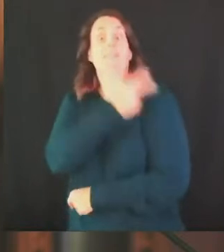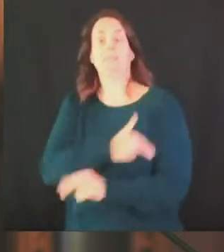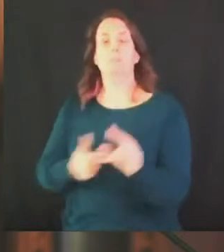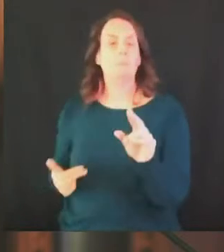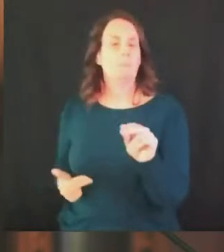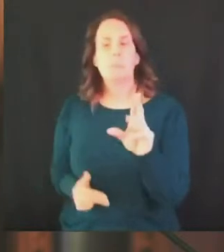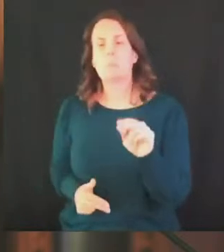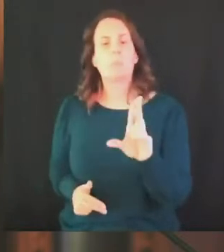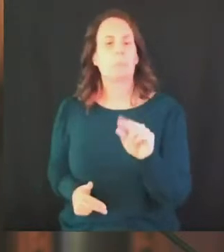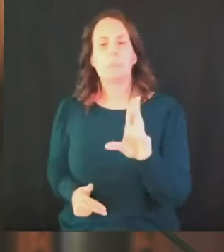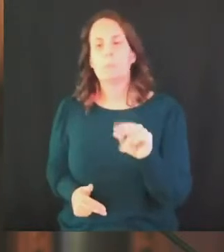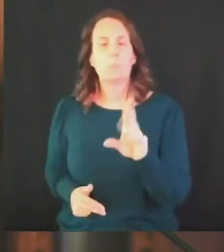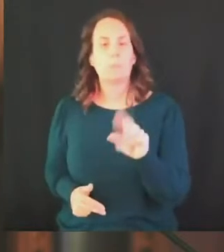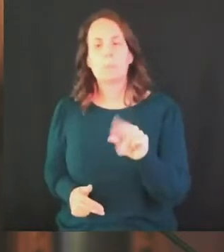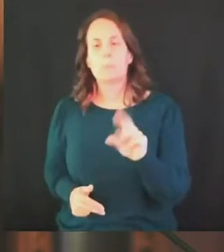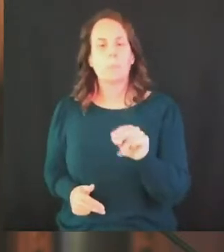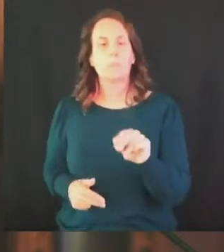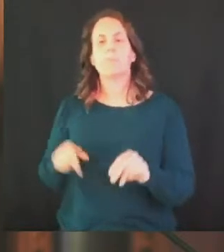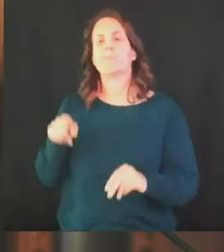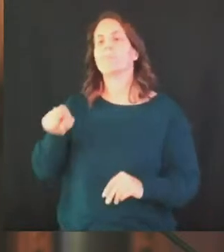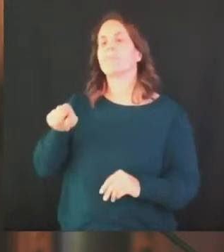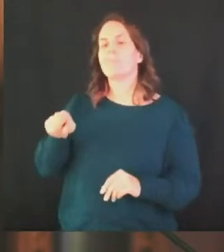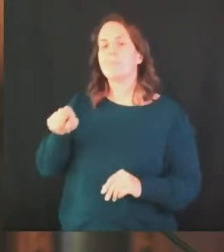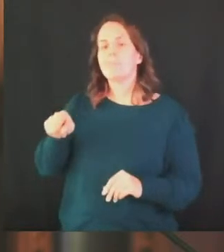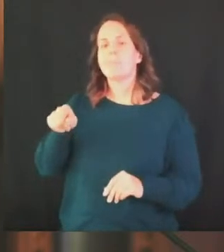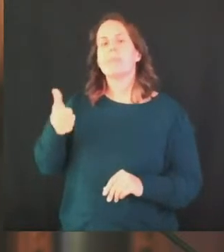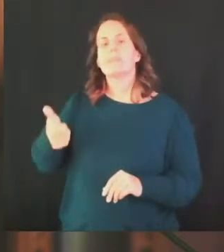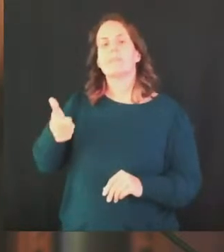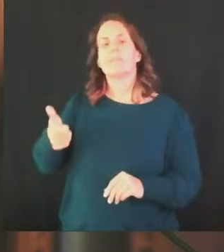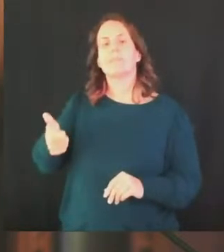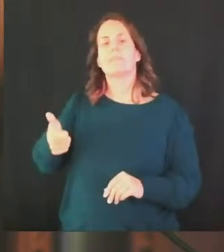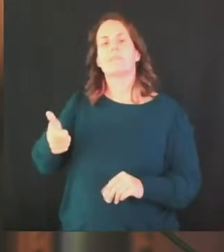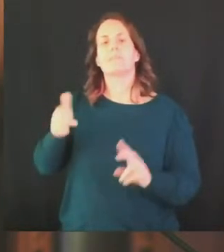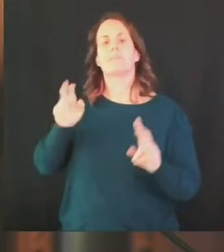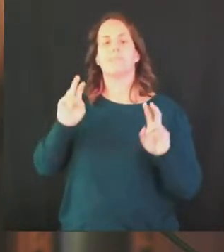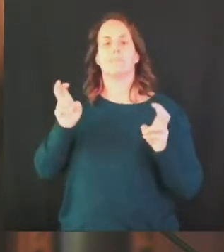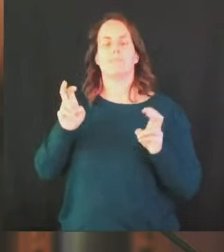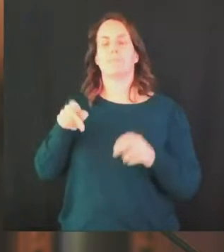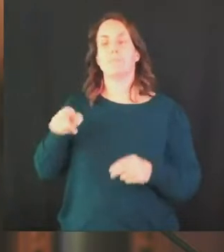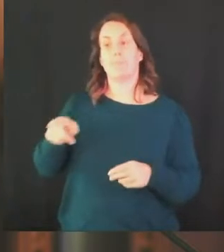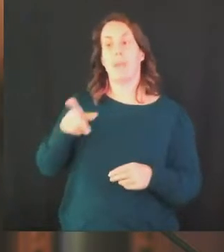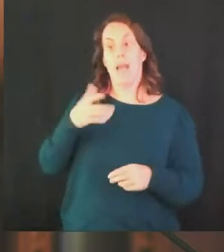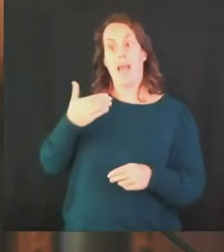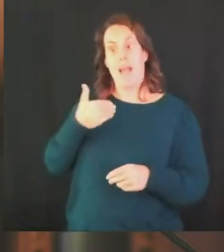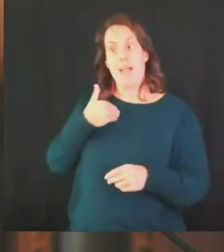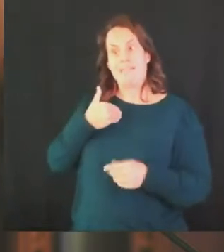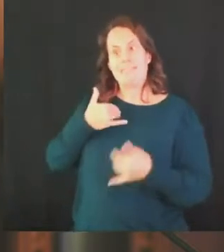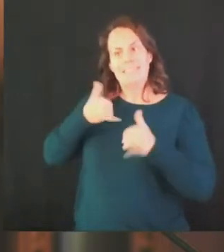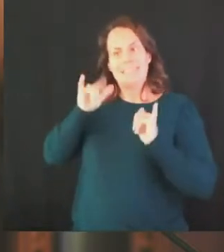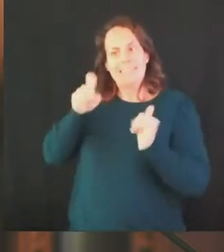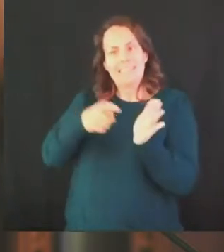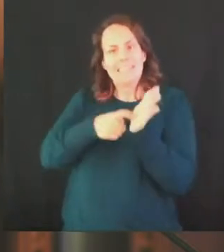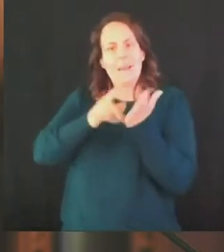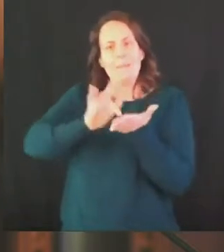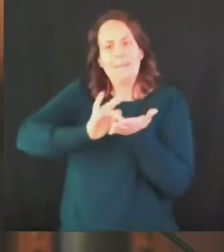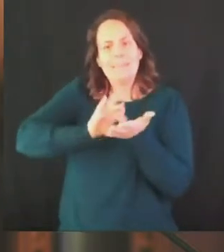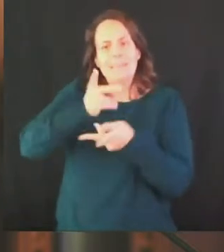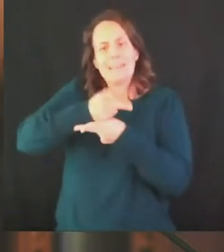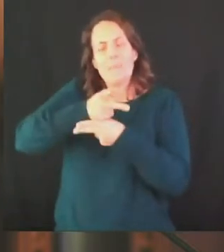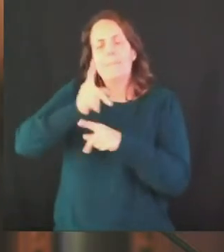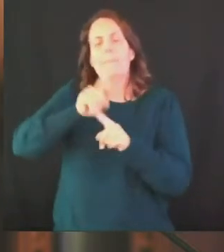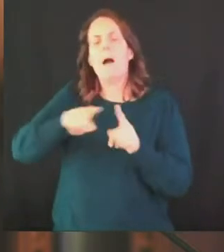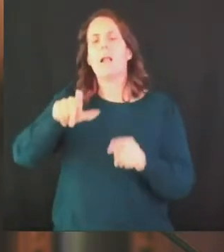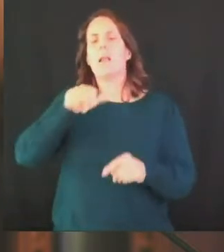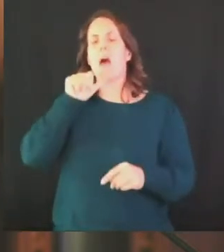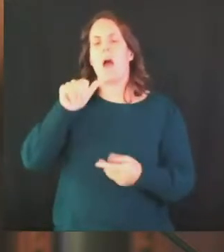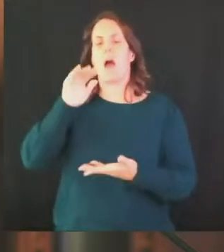do need less medical care. Of the 530 available beds at